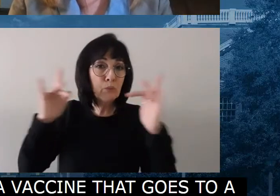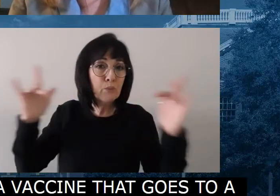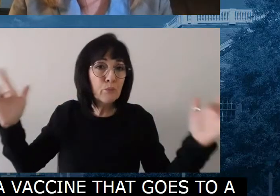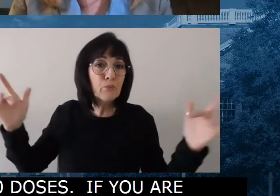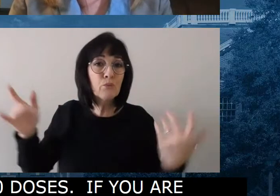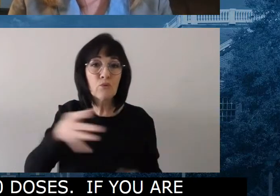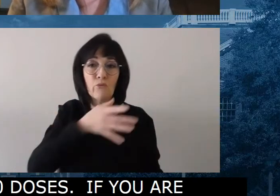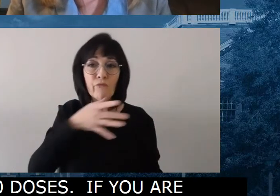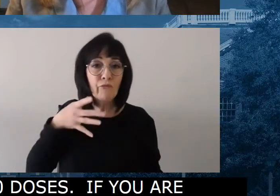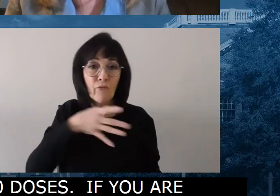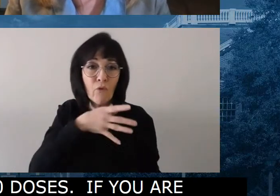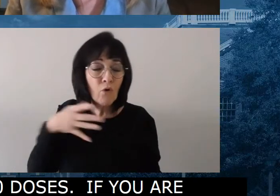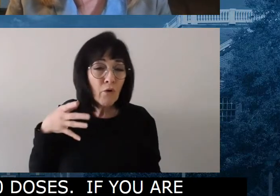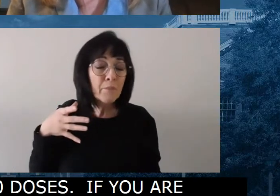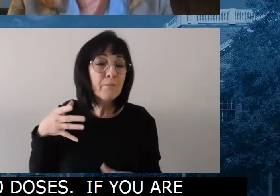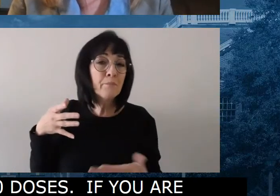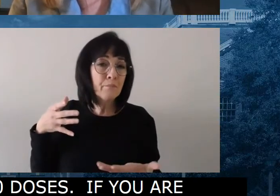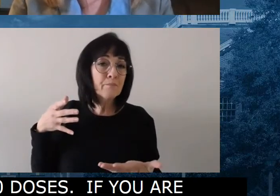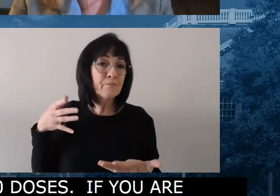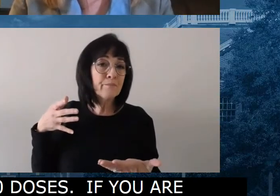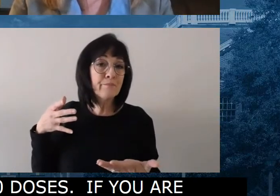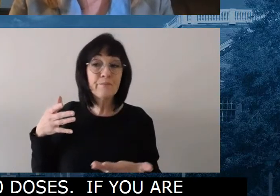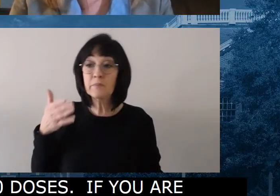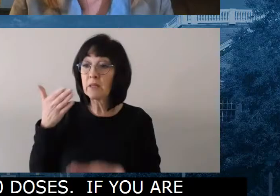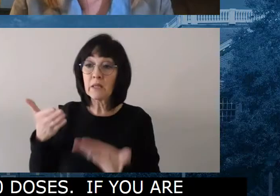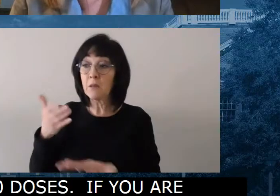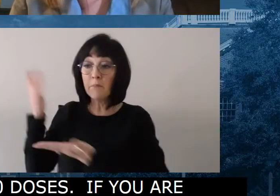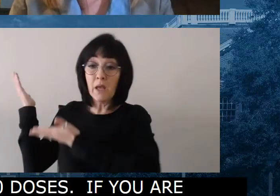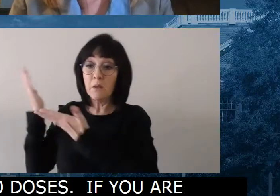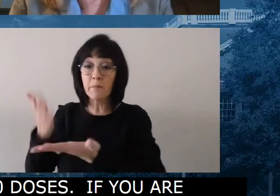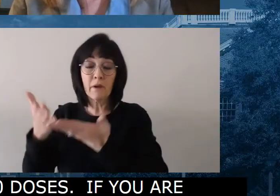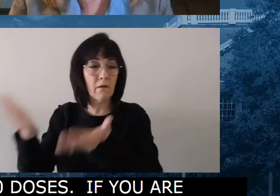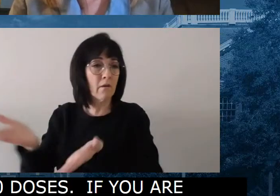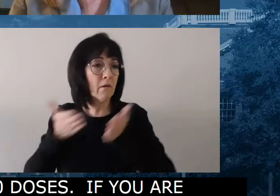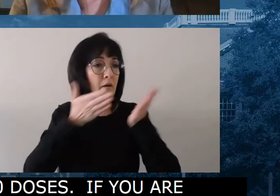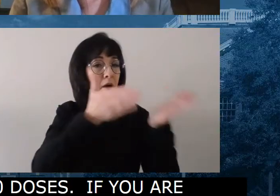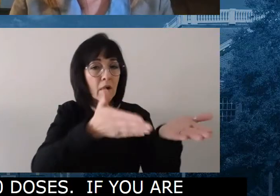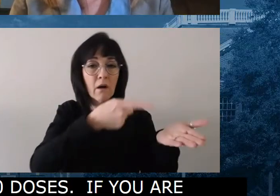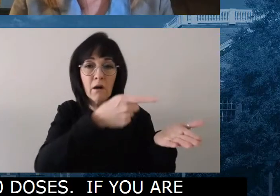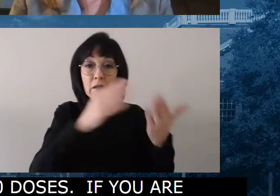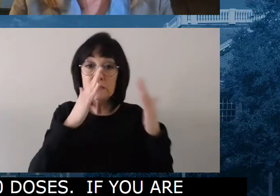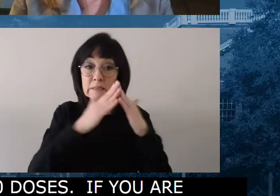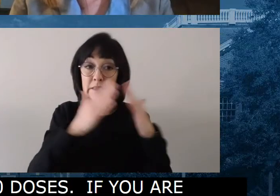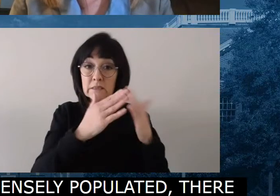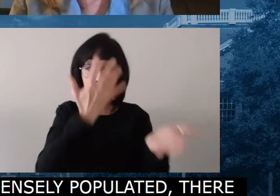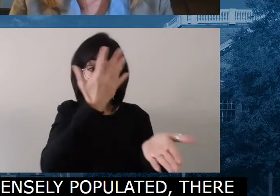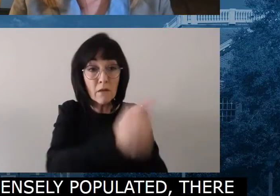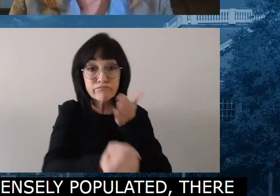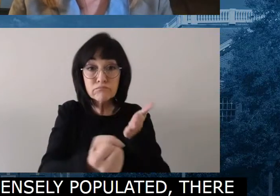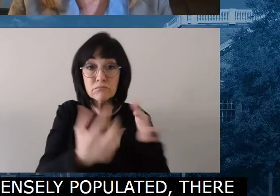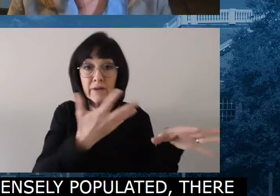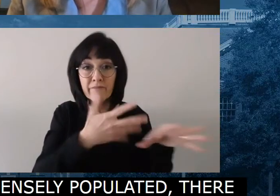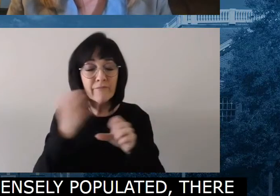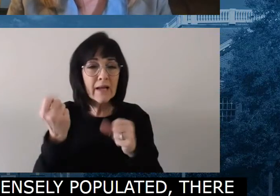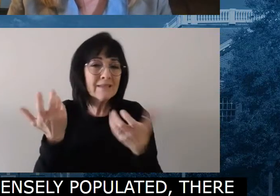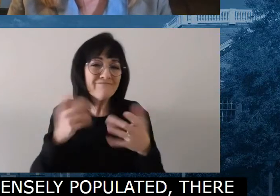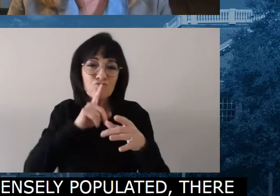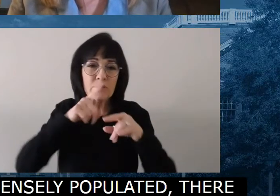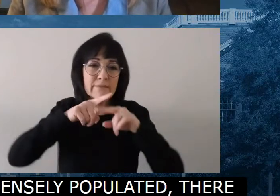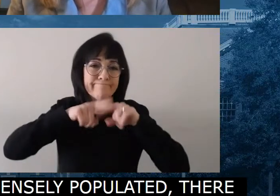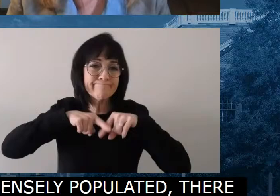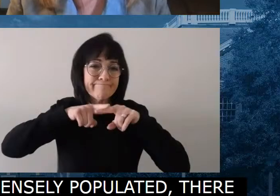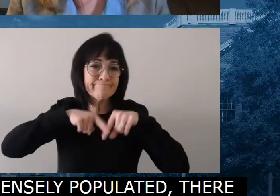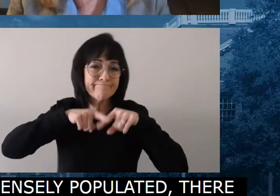be a little bit smaller curve of the supply and demand. So we do look at it. It's something we look at a